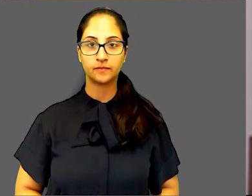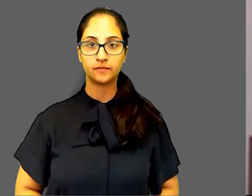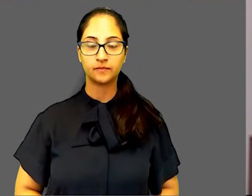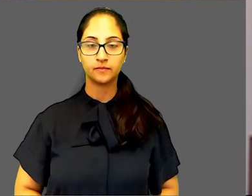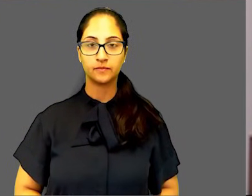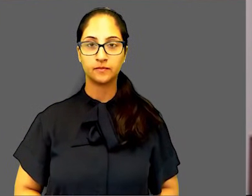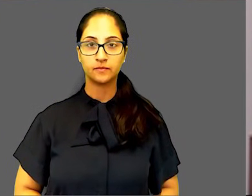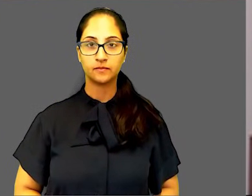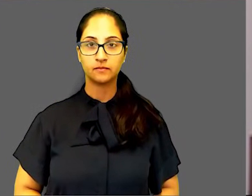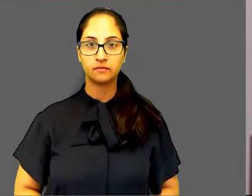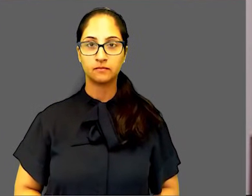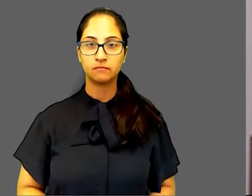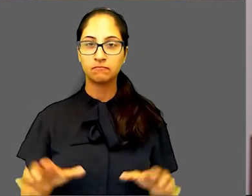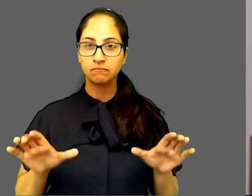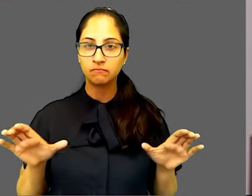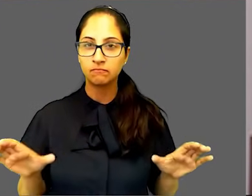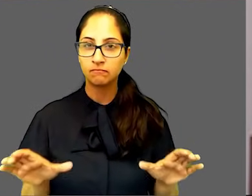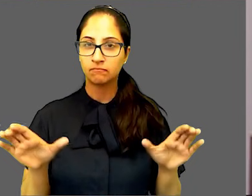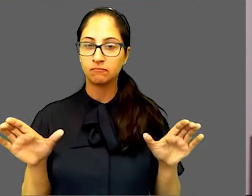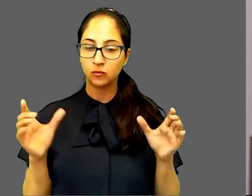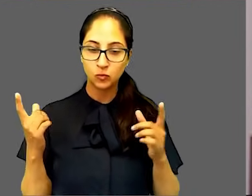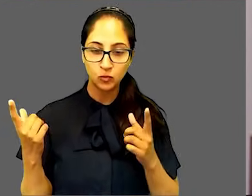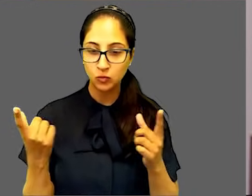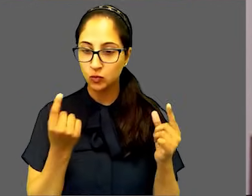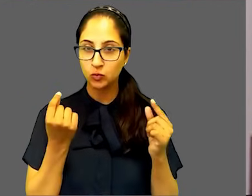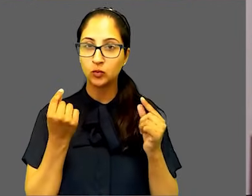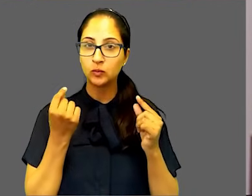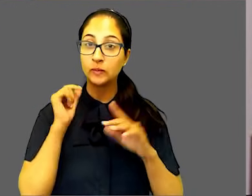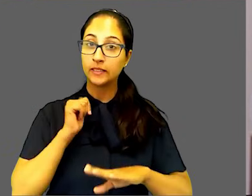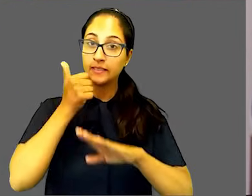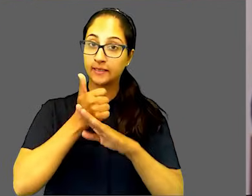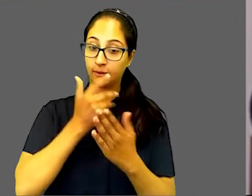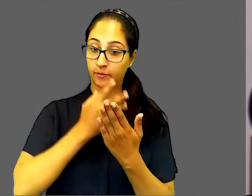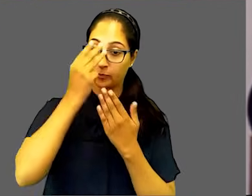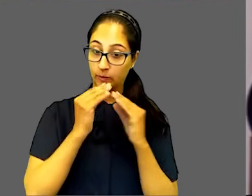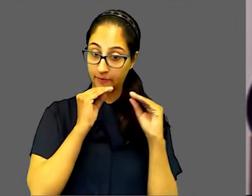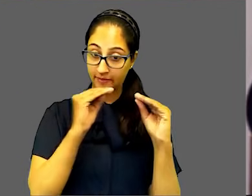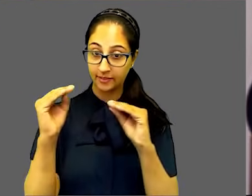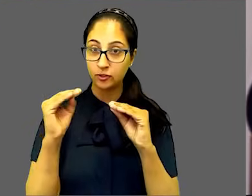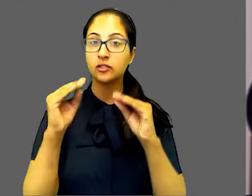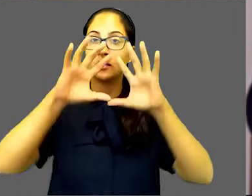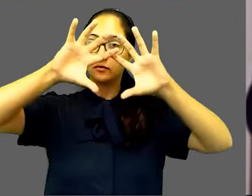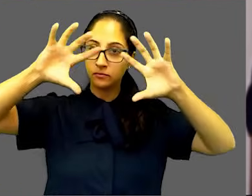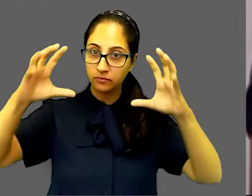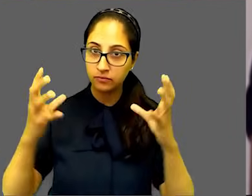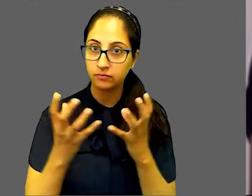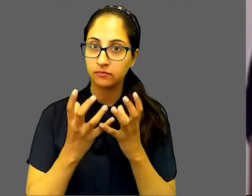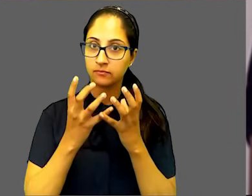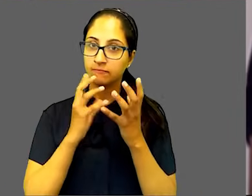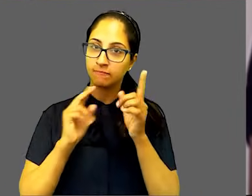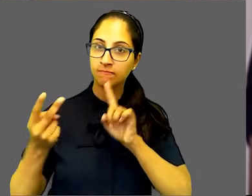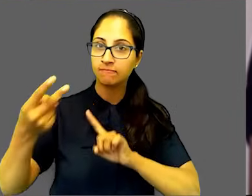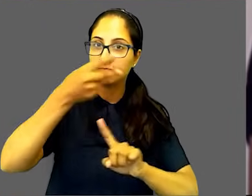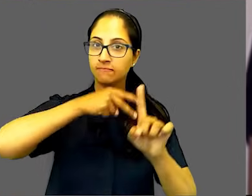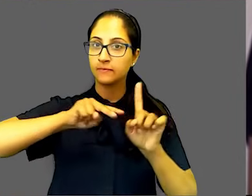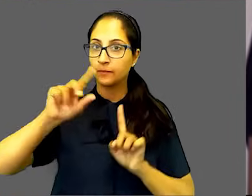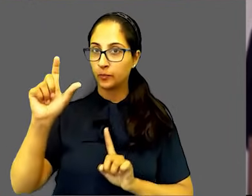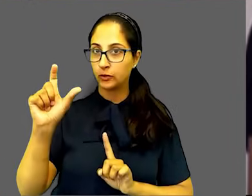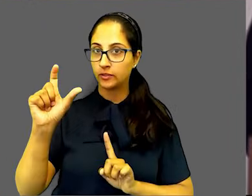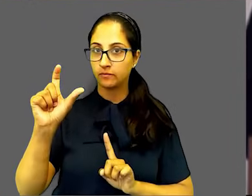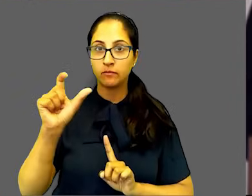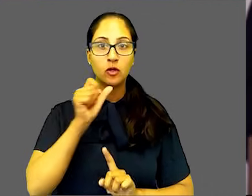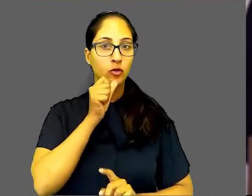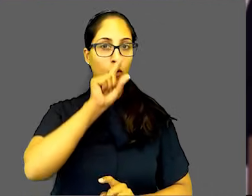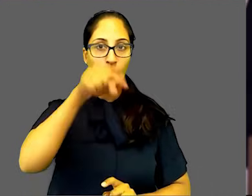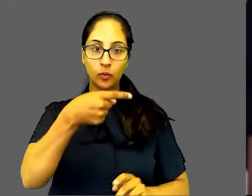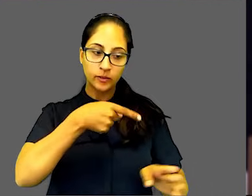In all these efforts, they take a holistic, civilizational approach to Islamic studies,